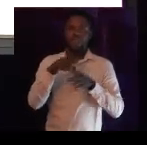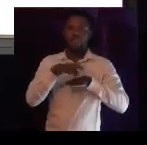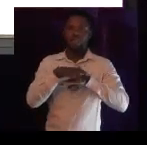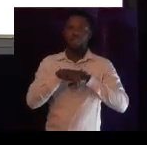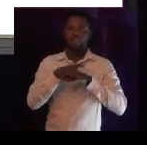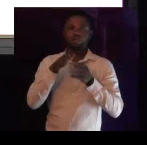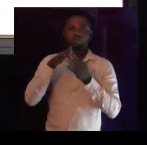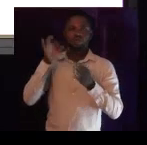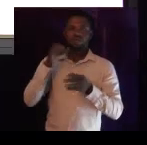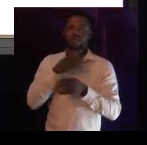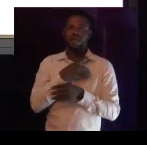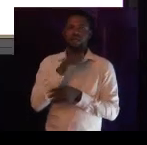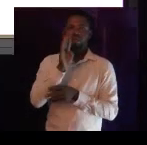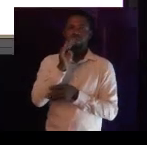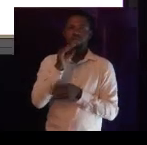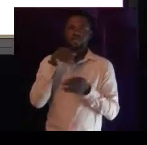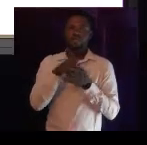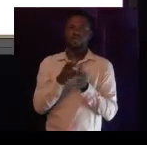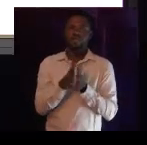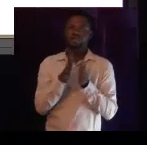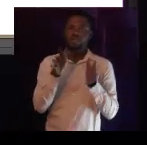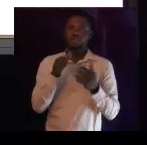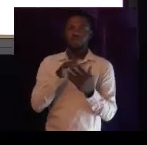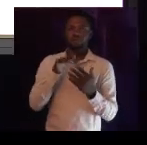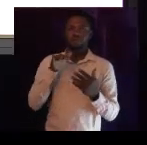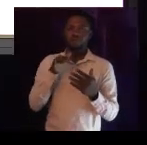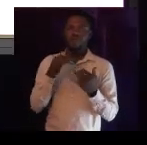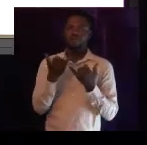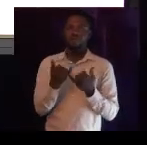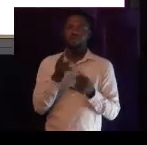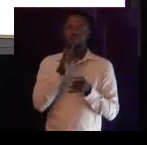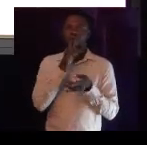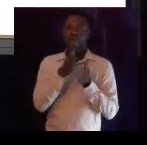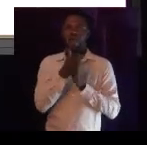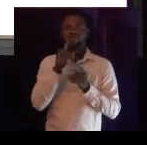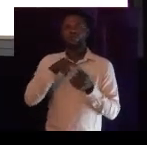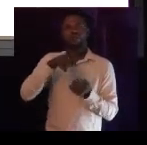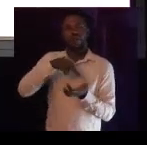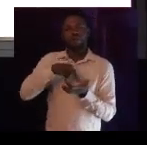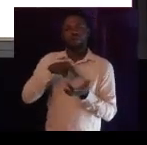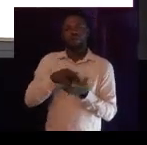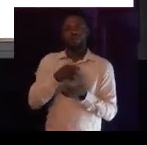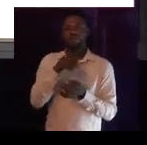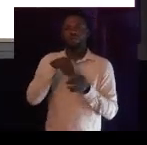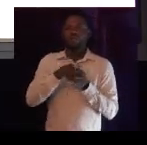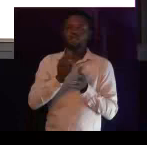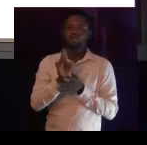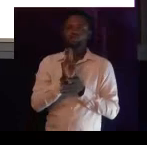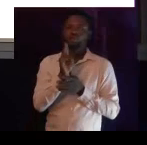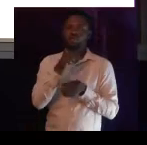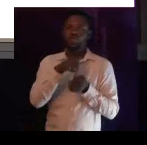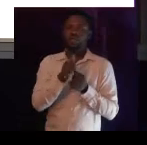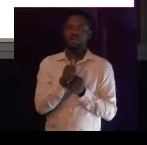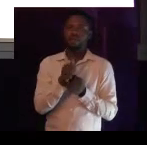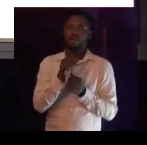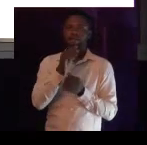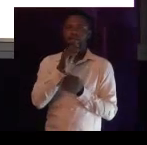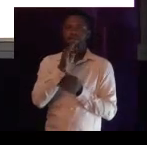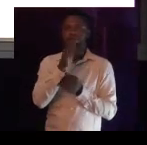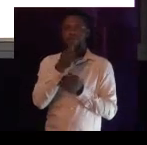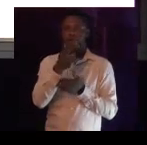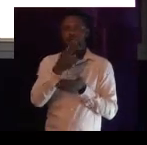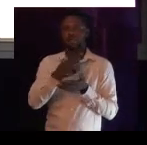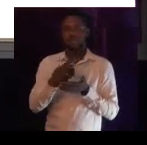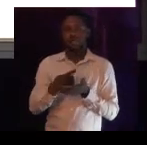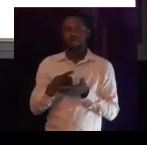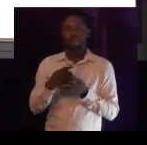18 in English studies, 14 in general studies. Now you were asked to represent this using a bar